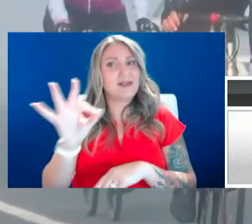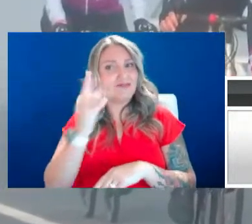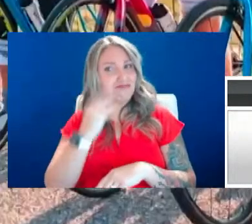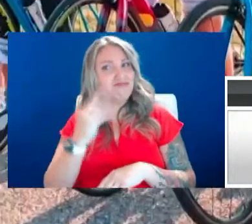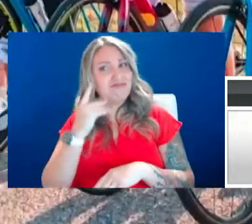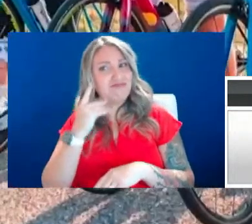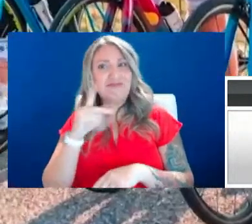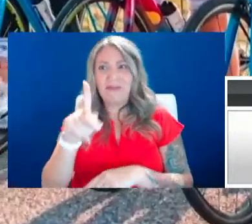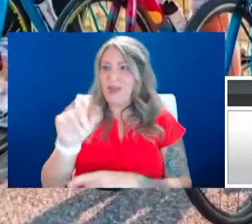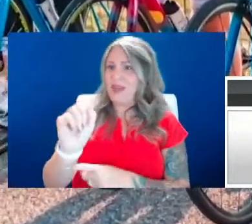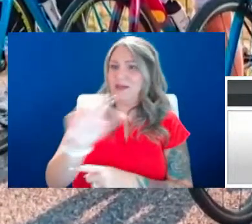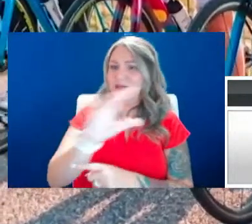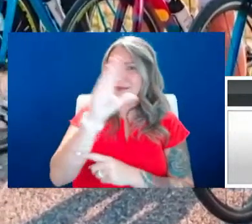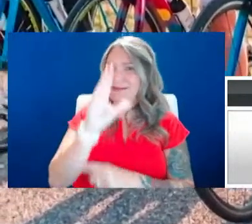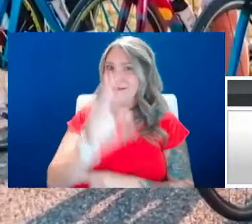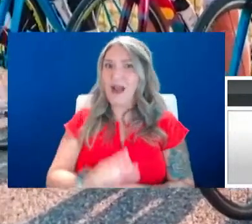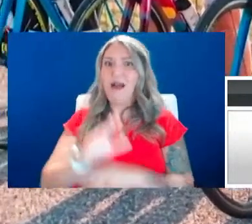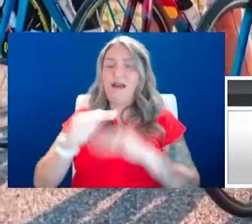is definitely,